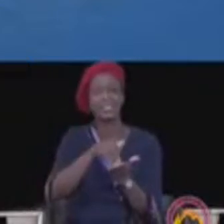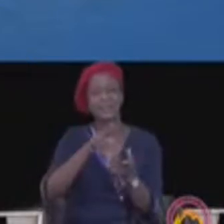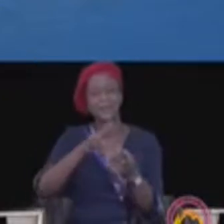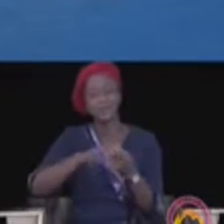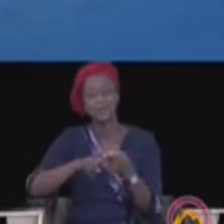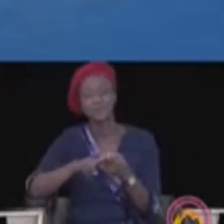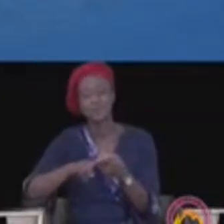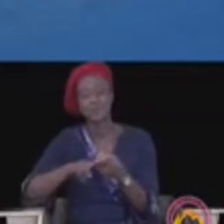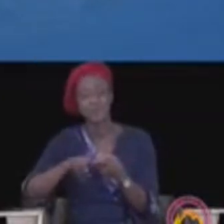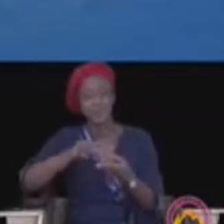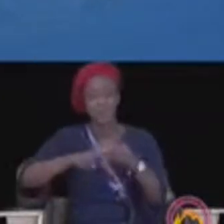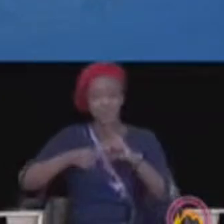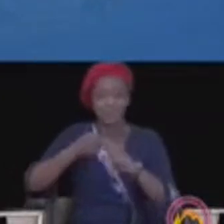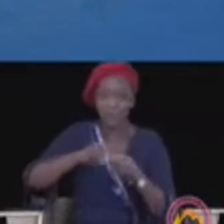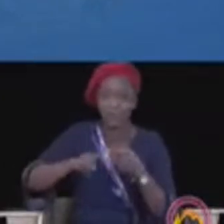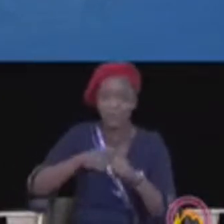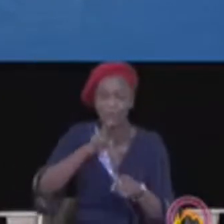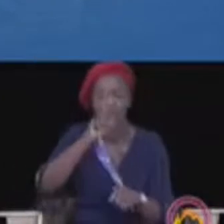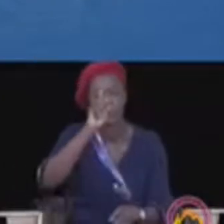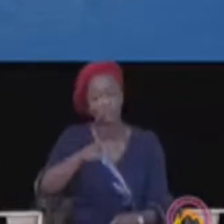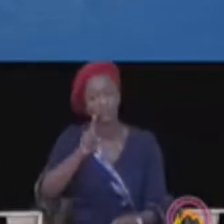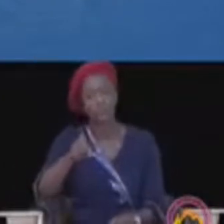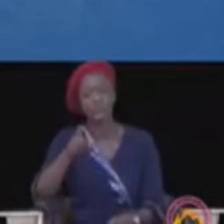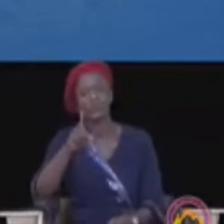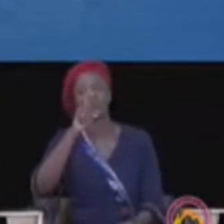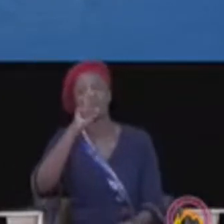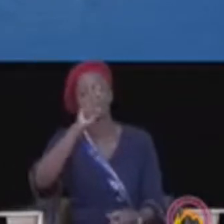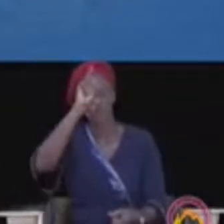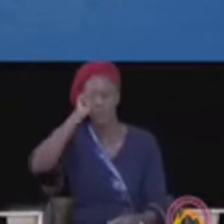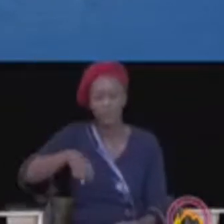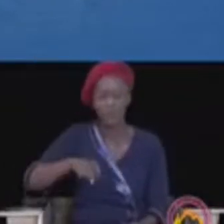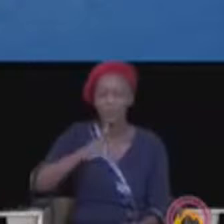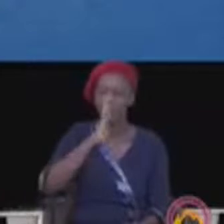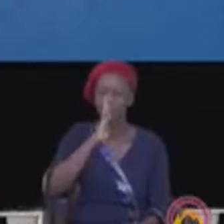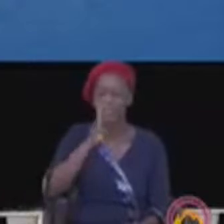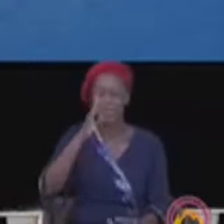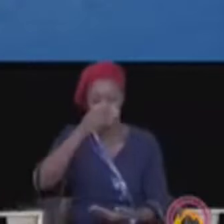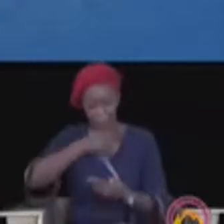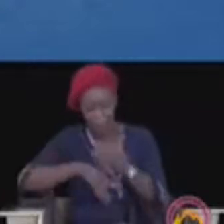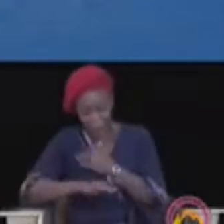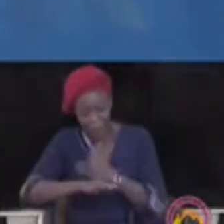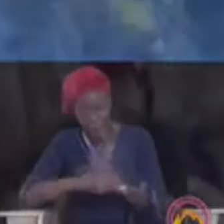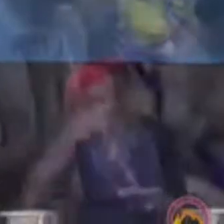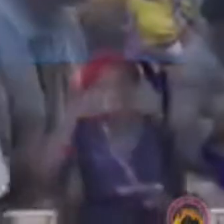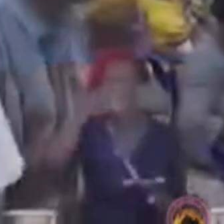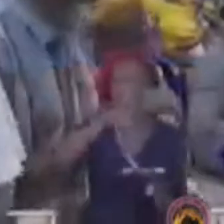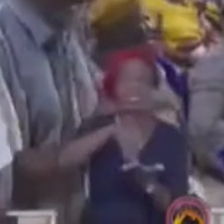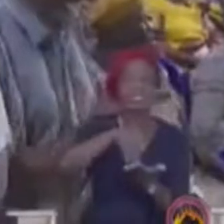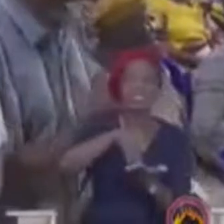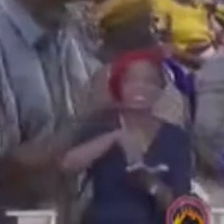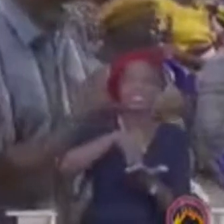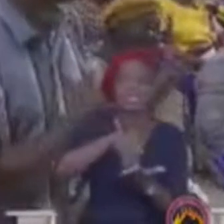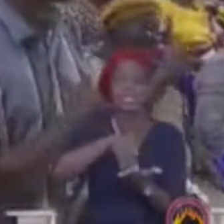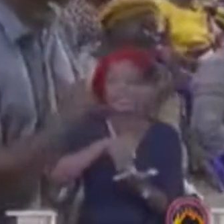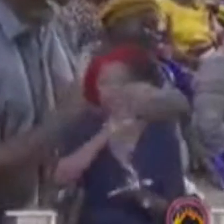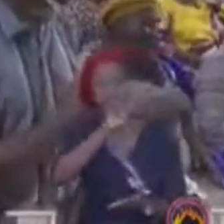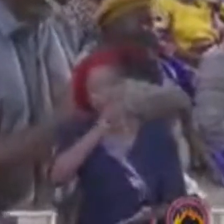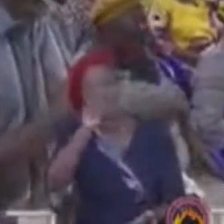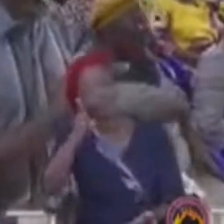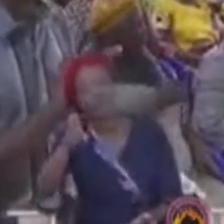your left and say it one more time, you must be born again.